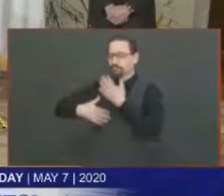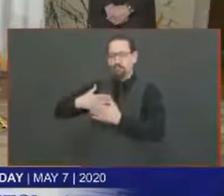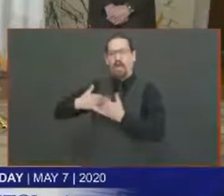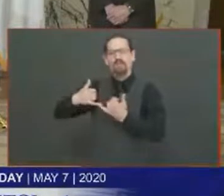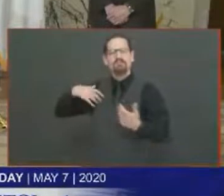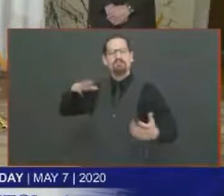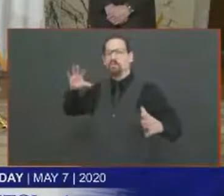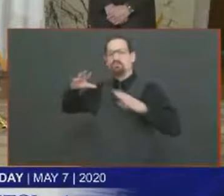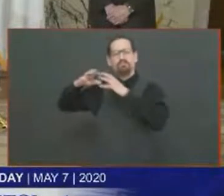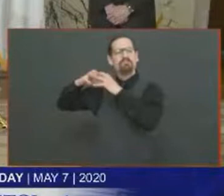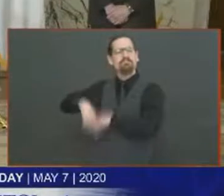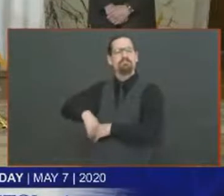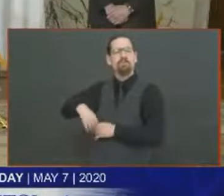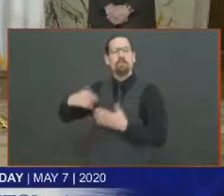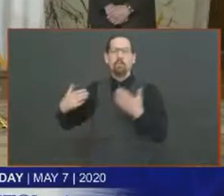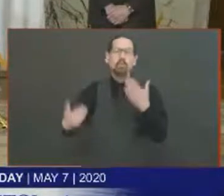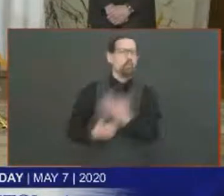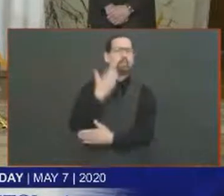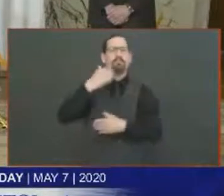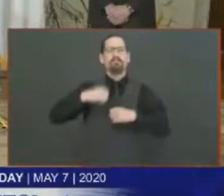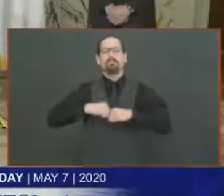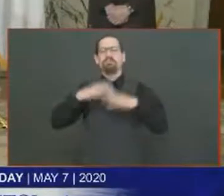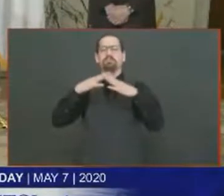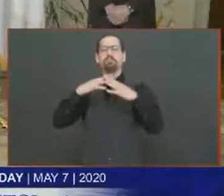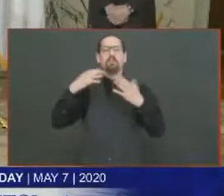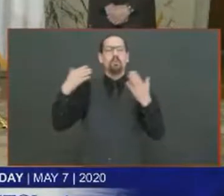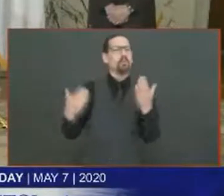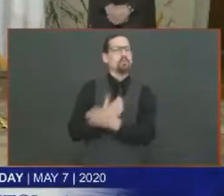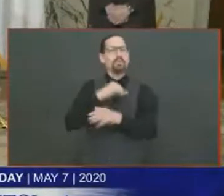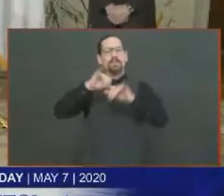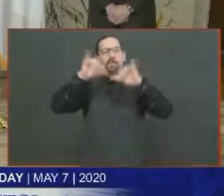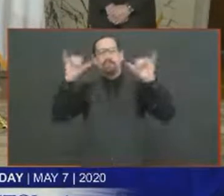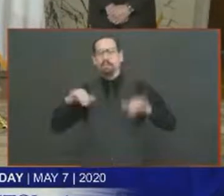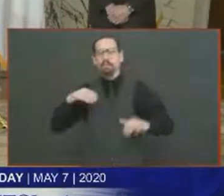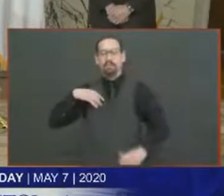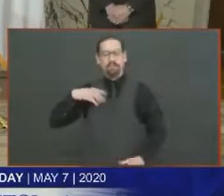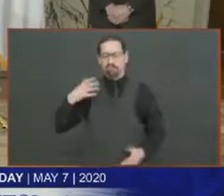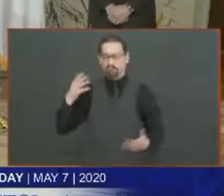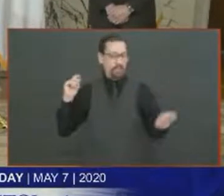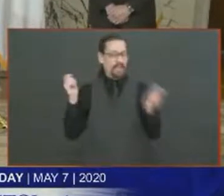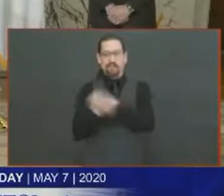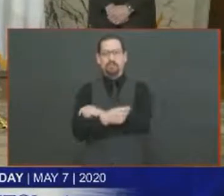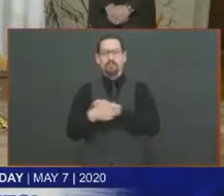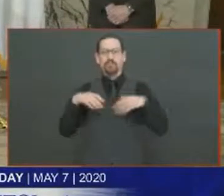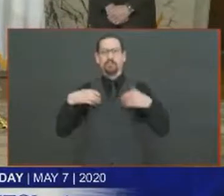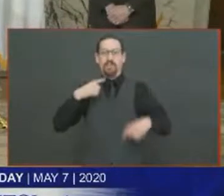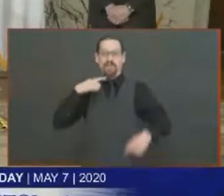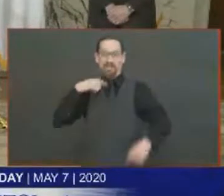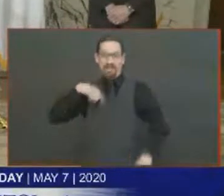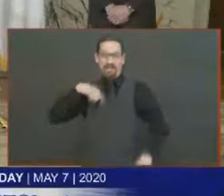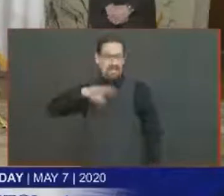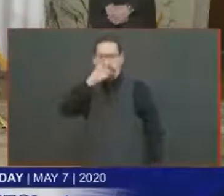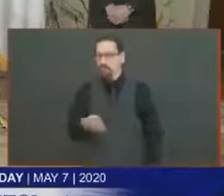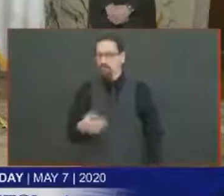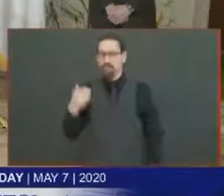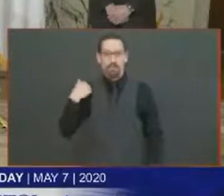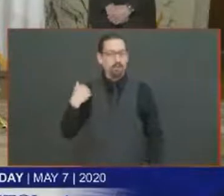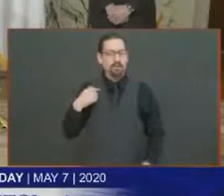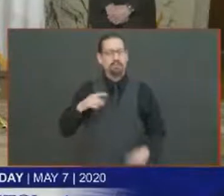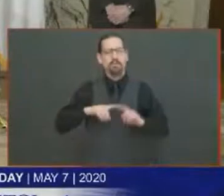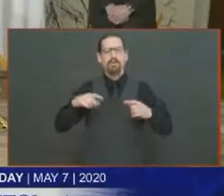and give you confidence. The thing I want to convey to Rhode Island is you should start to regain your